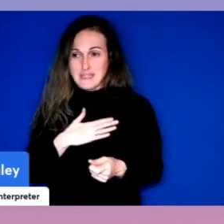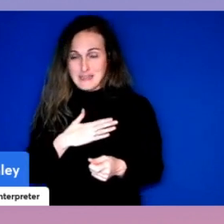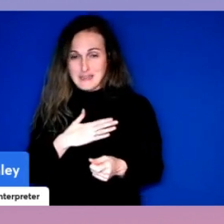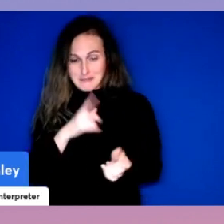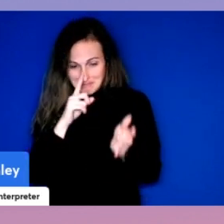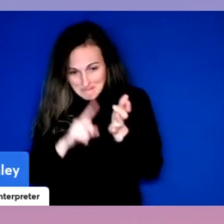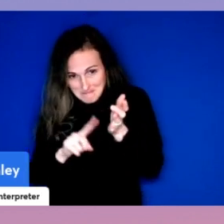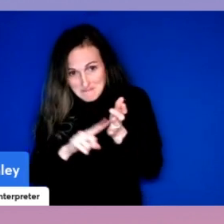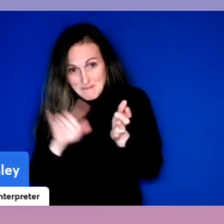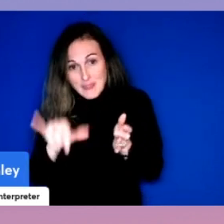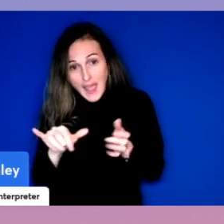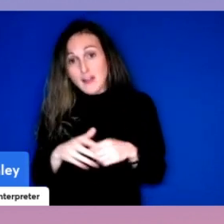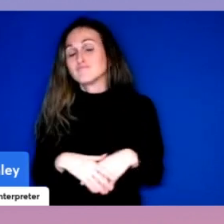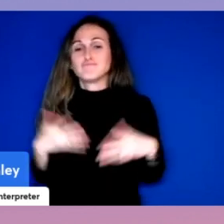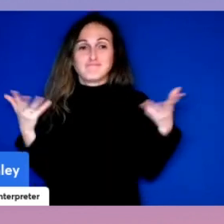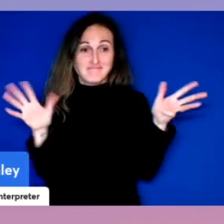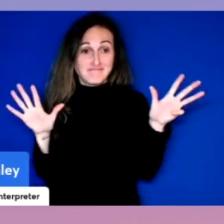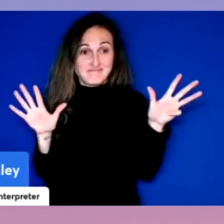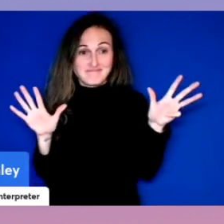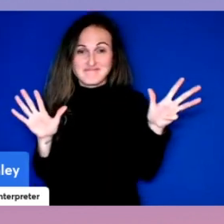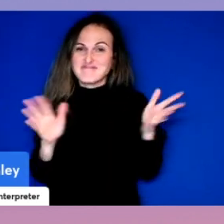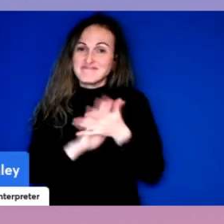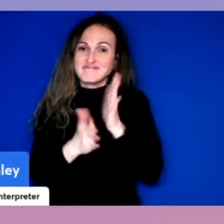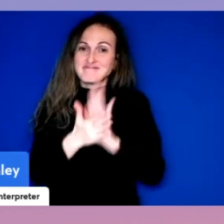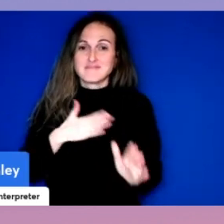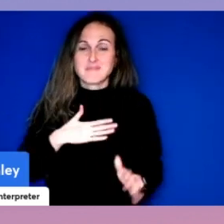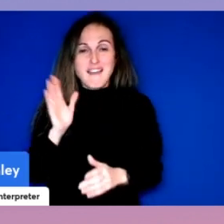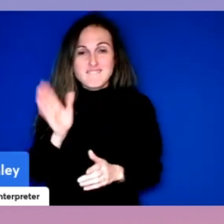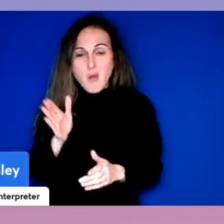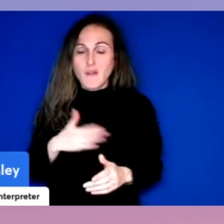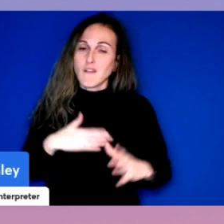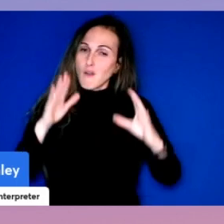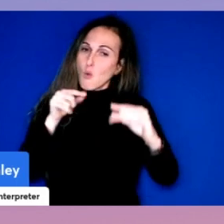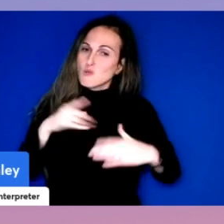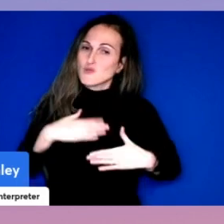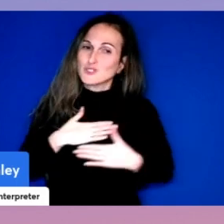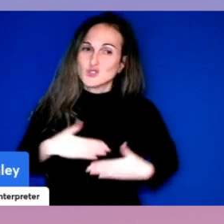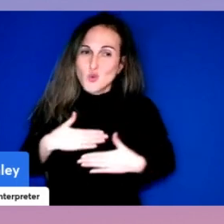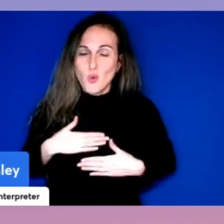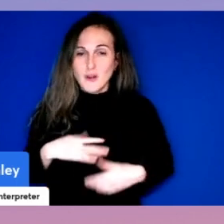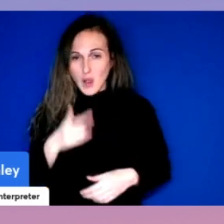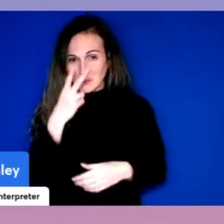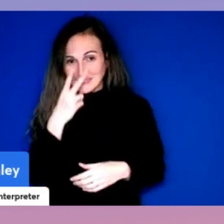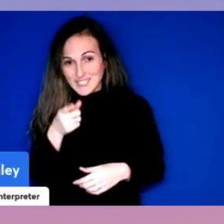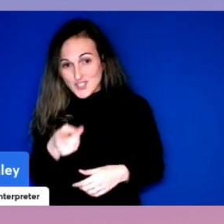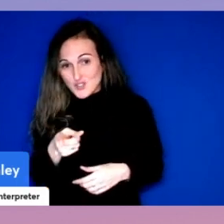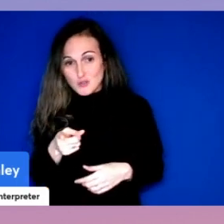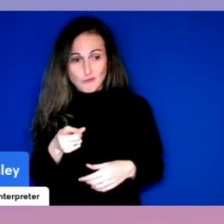that. And that is the end of this talk. I hope you enjoyed it, and I will see you in other videos.